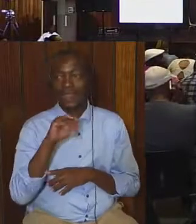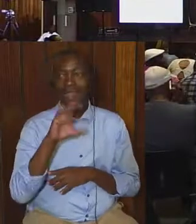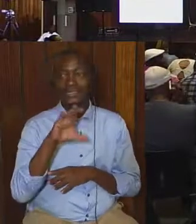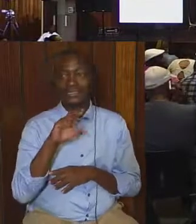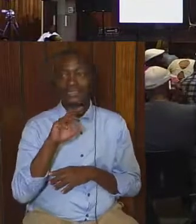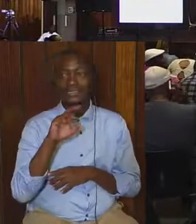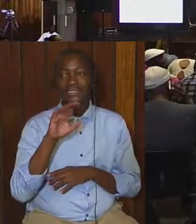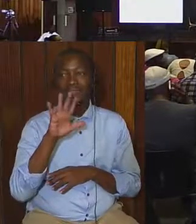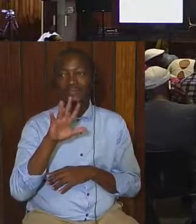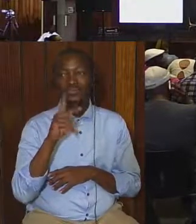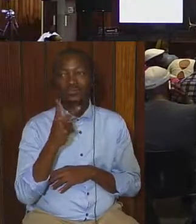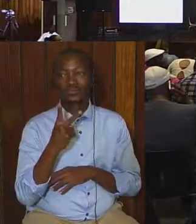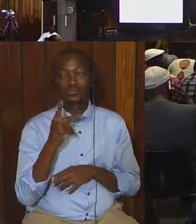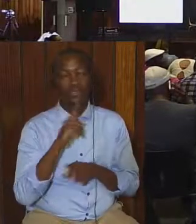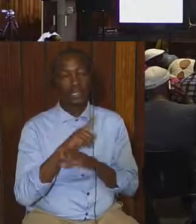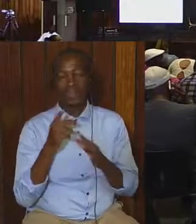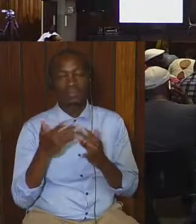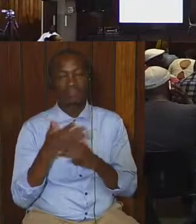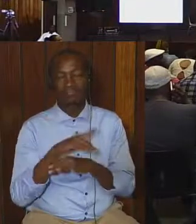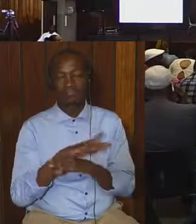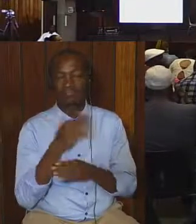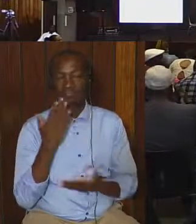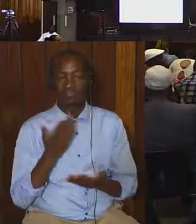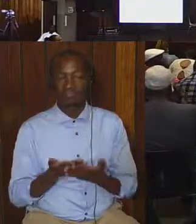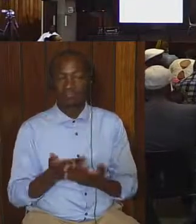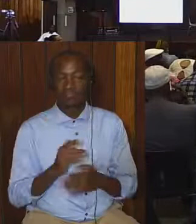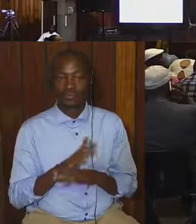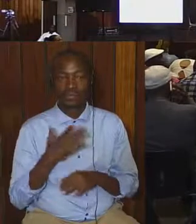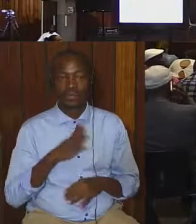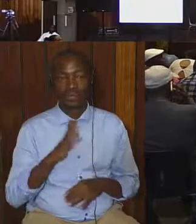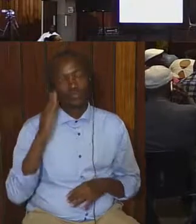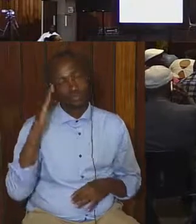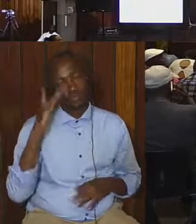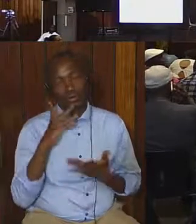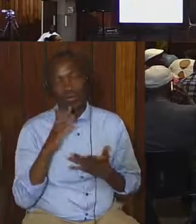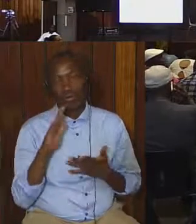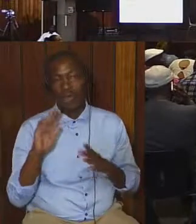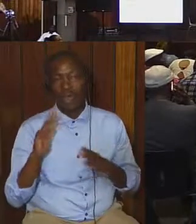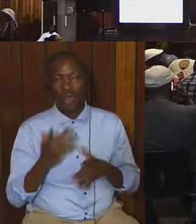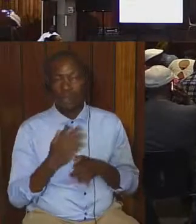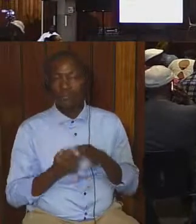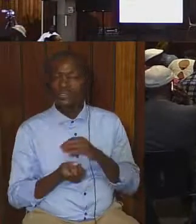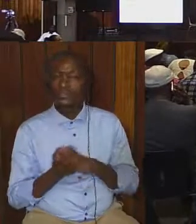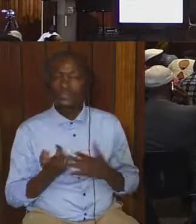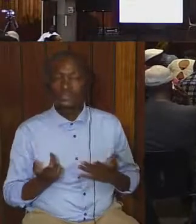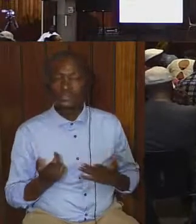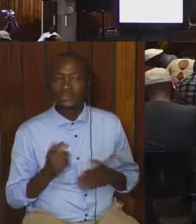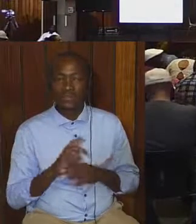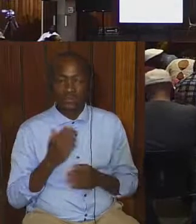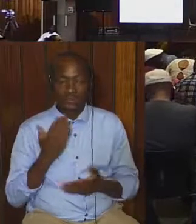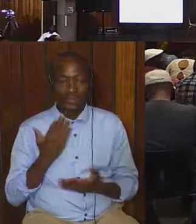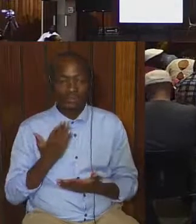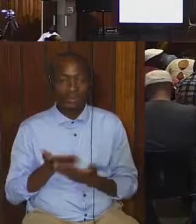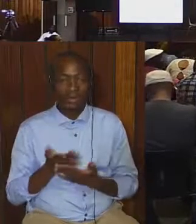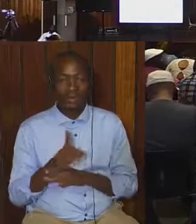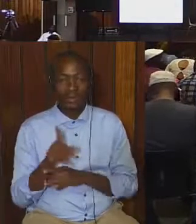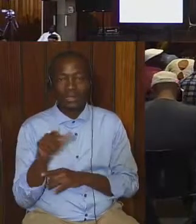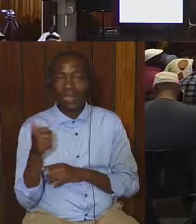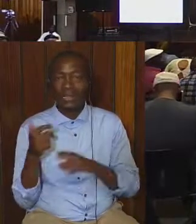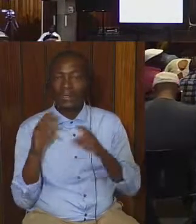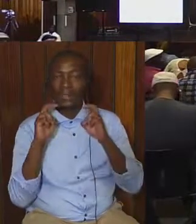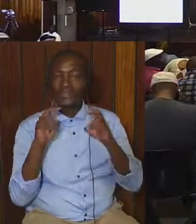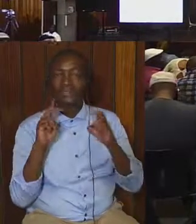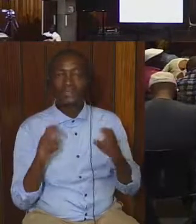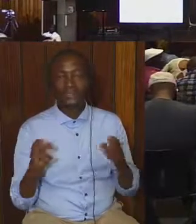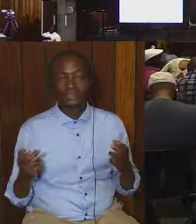iIC52 ayingenanga kuthenda. Sifuna ukwazi ukuthi kuza kanjani uma nikhipha amathenda wamanye amabhasi.